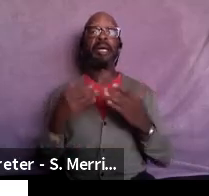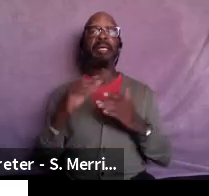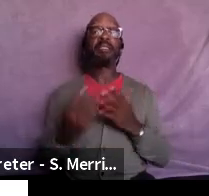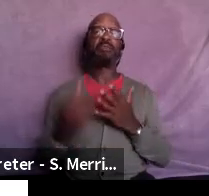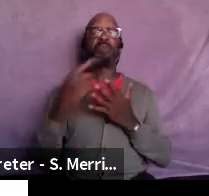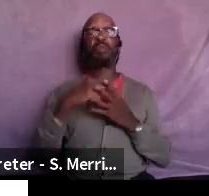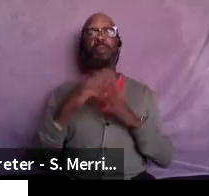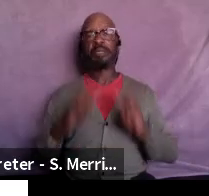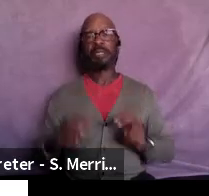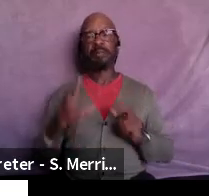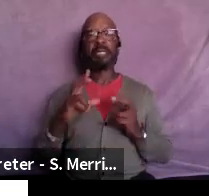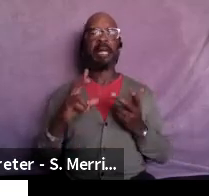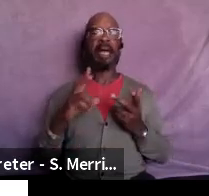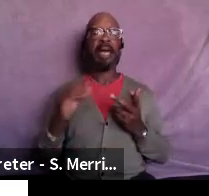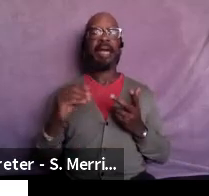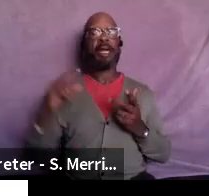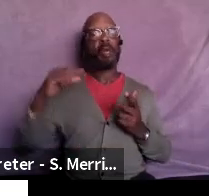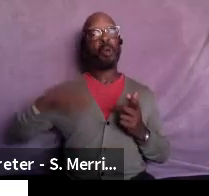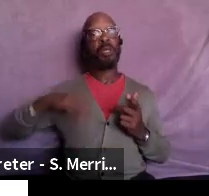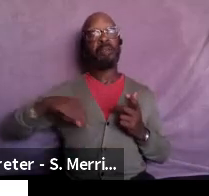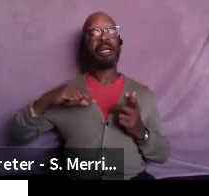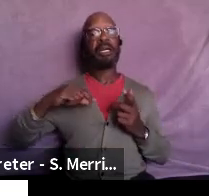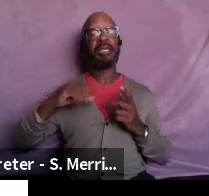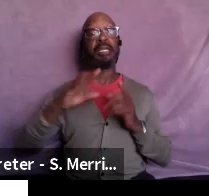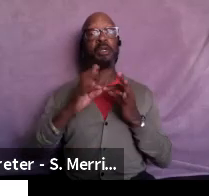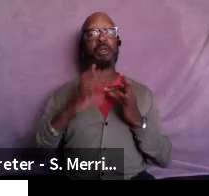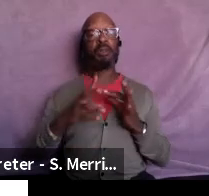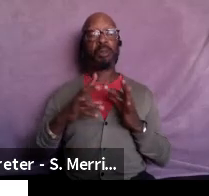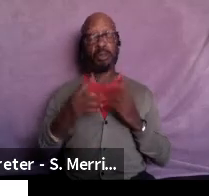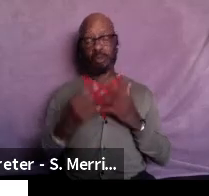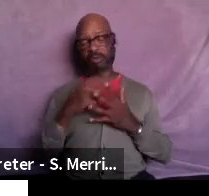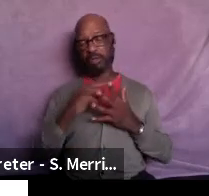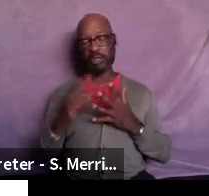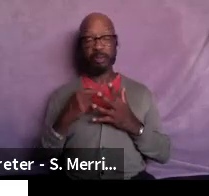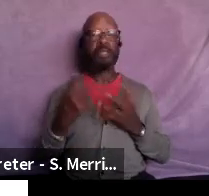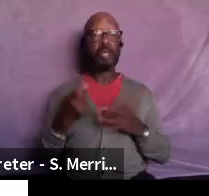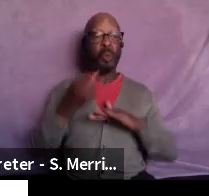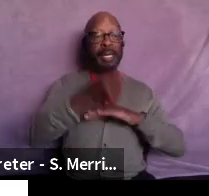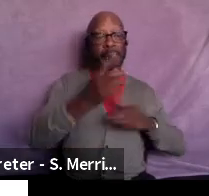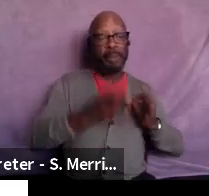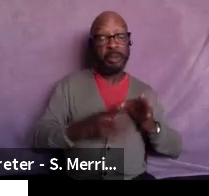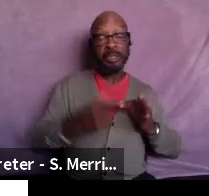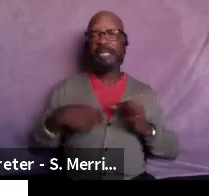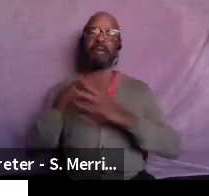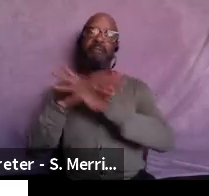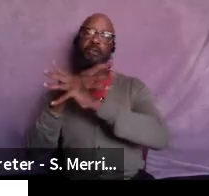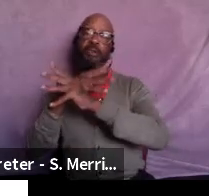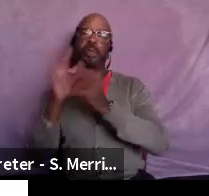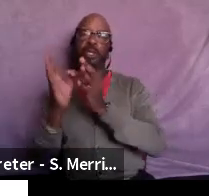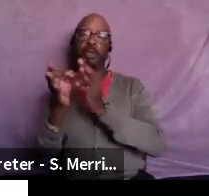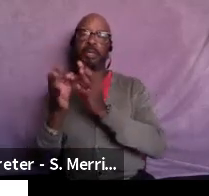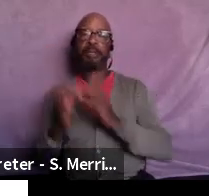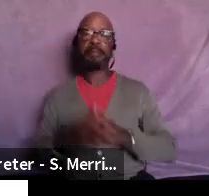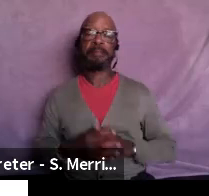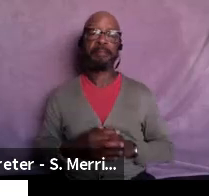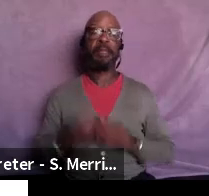and provision of qualified interpreters, including in-person and video remote interpreting,